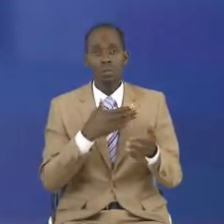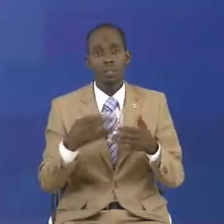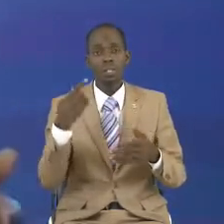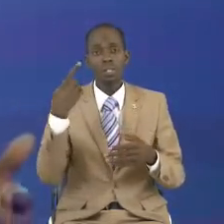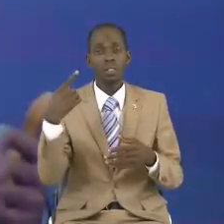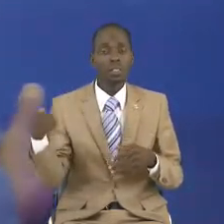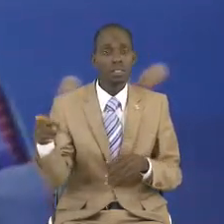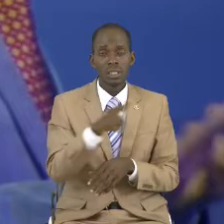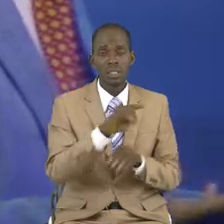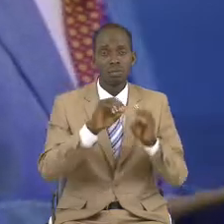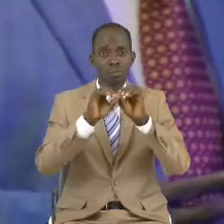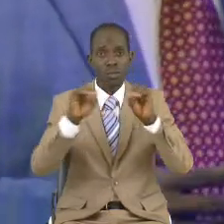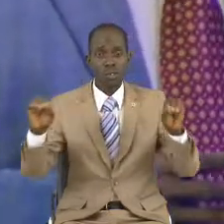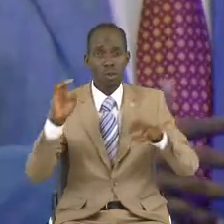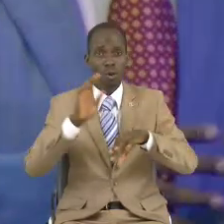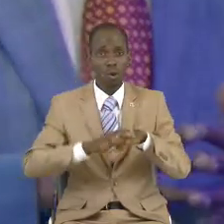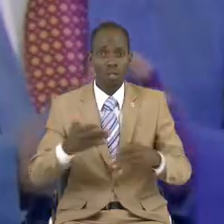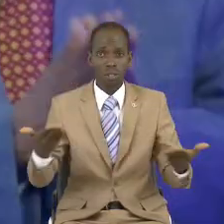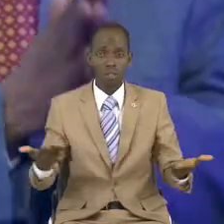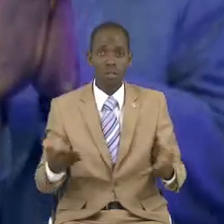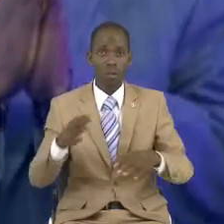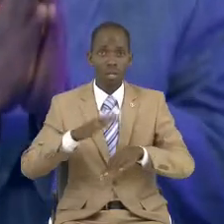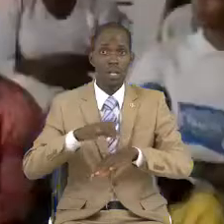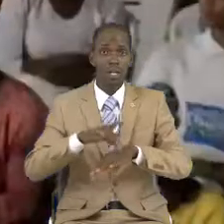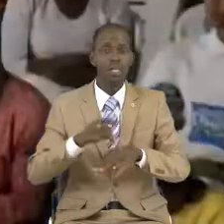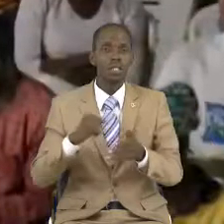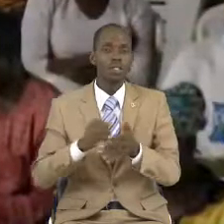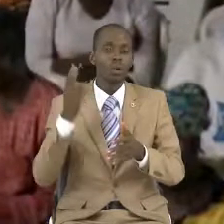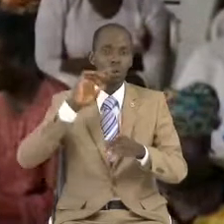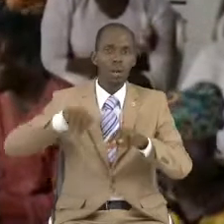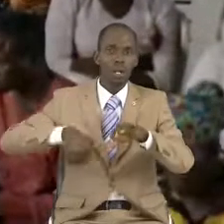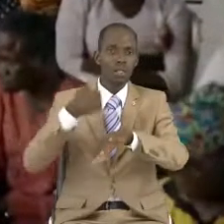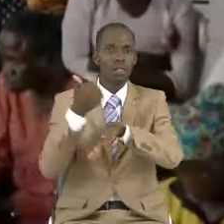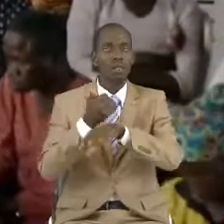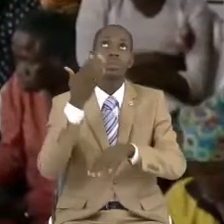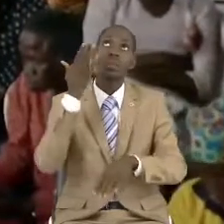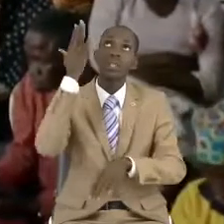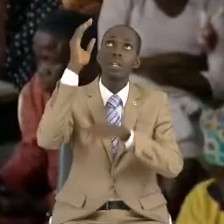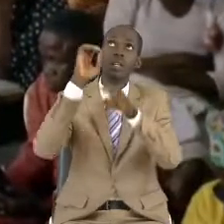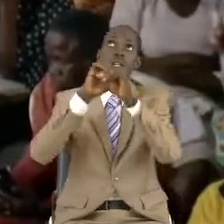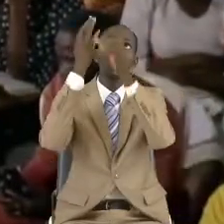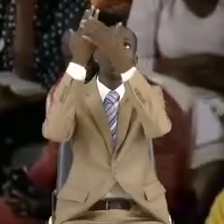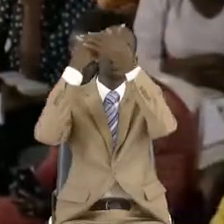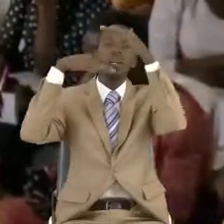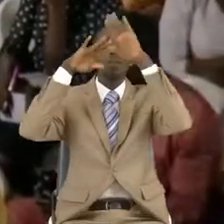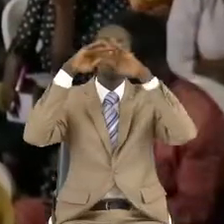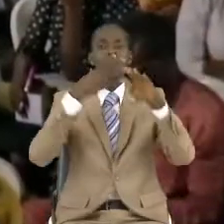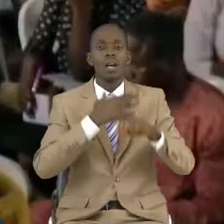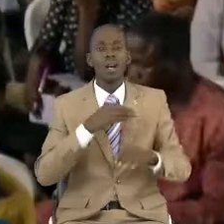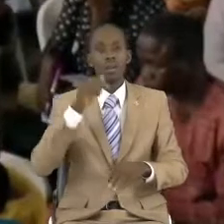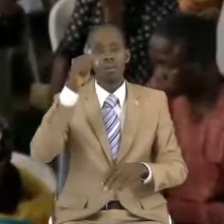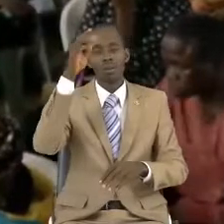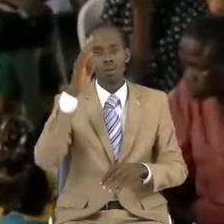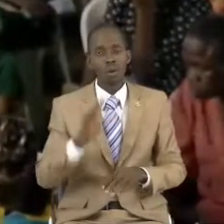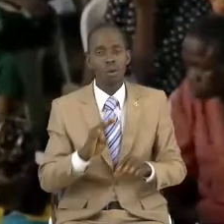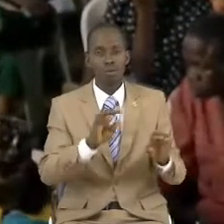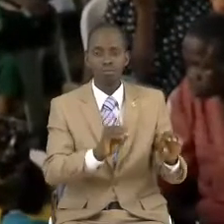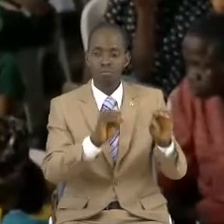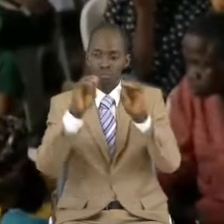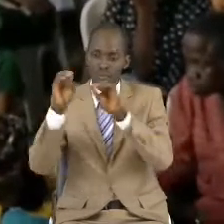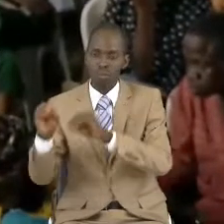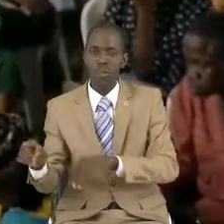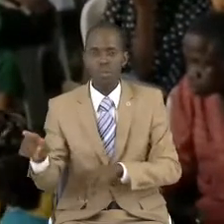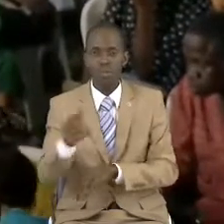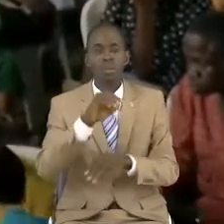earth it was confirmed in heaven and god placed them in the garden the